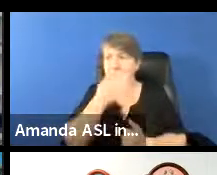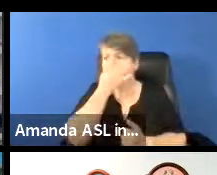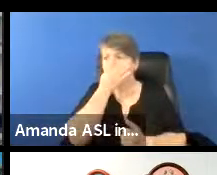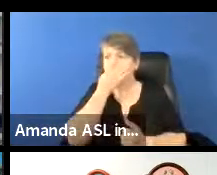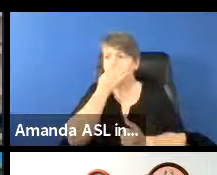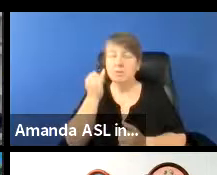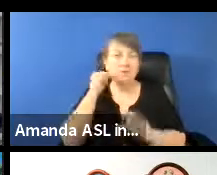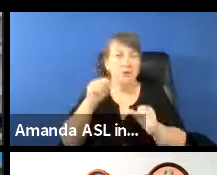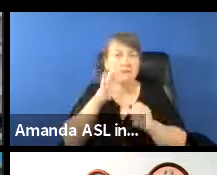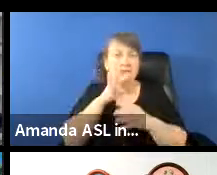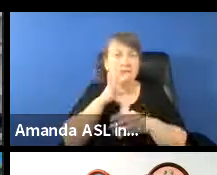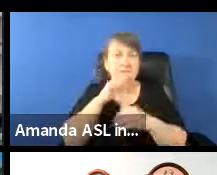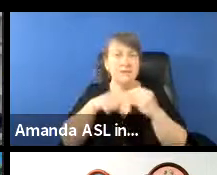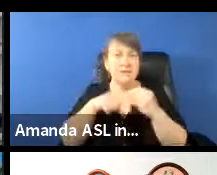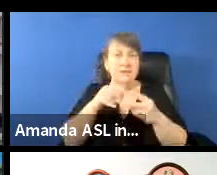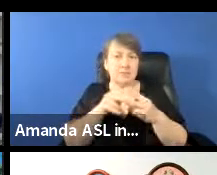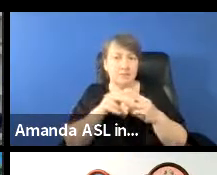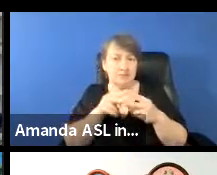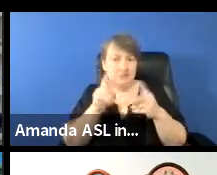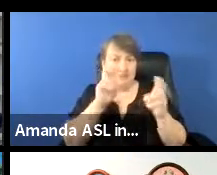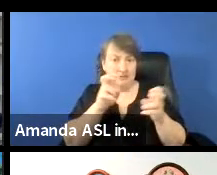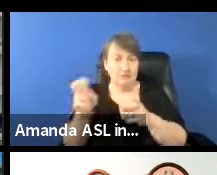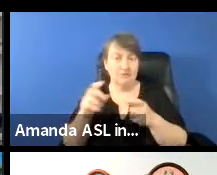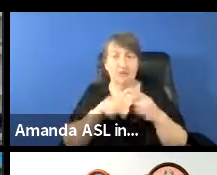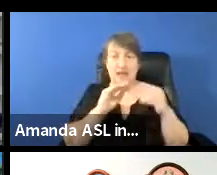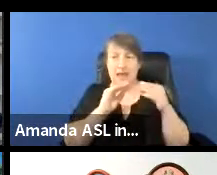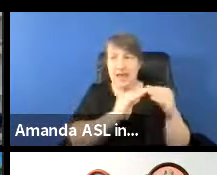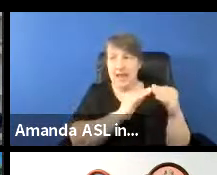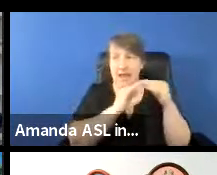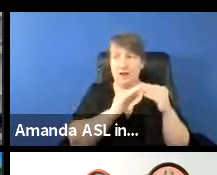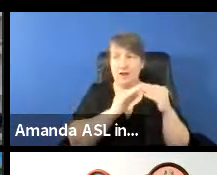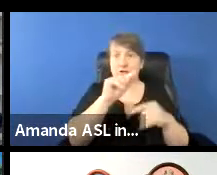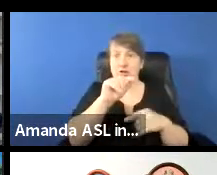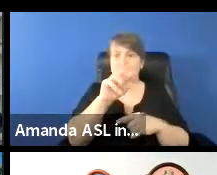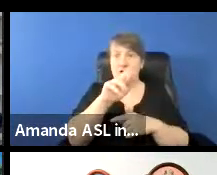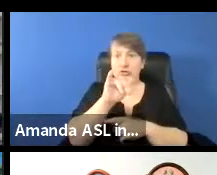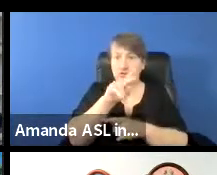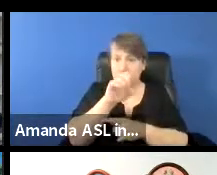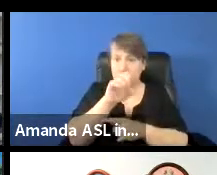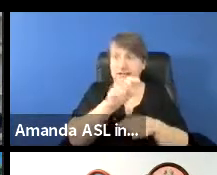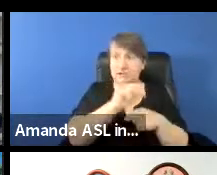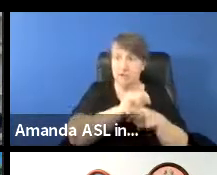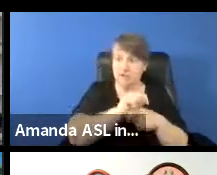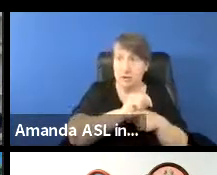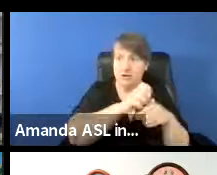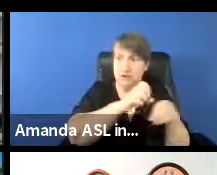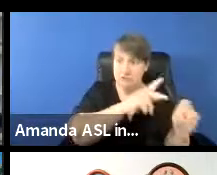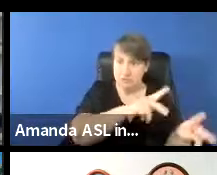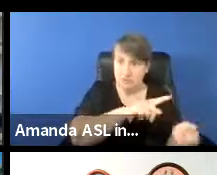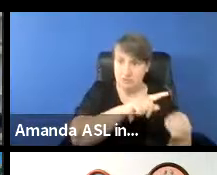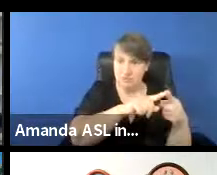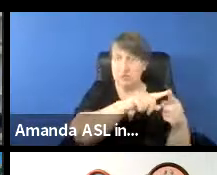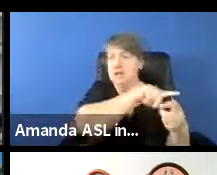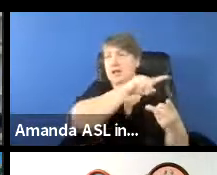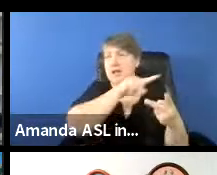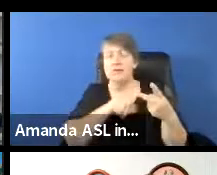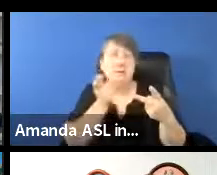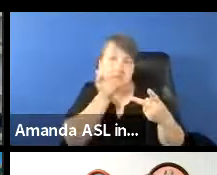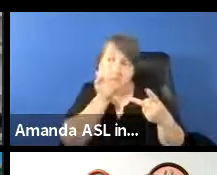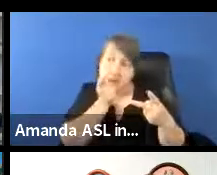could speak to those 2 issues, the equity trades, training, opportunity, and the